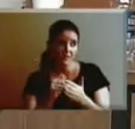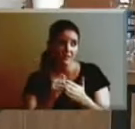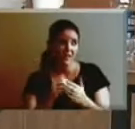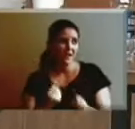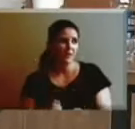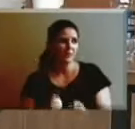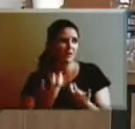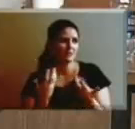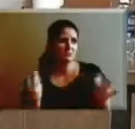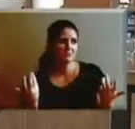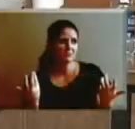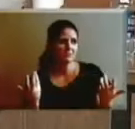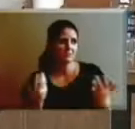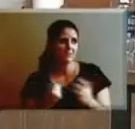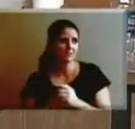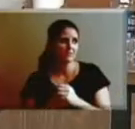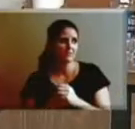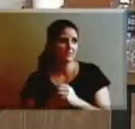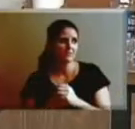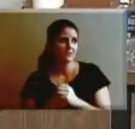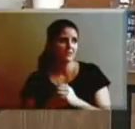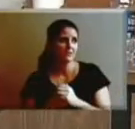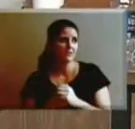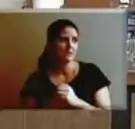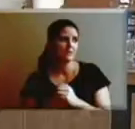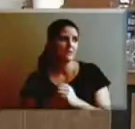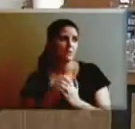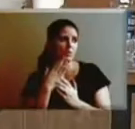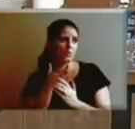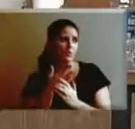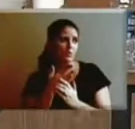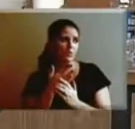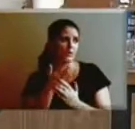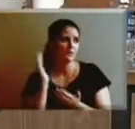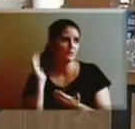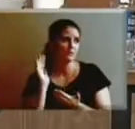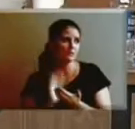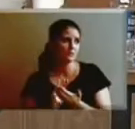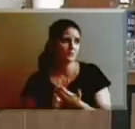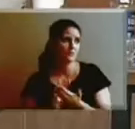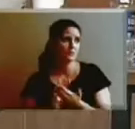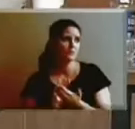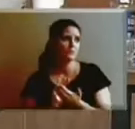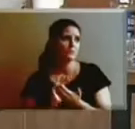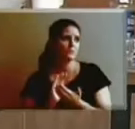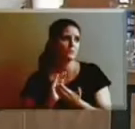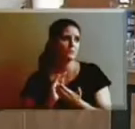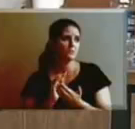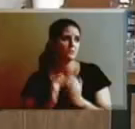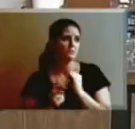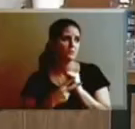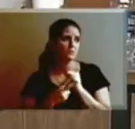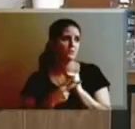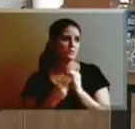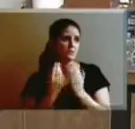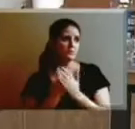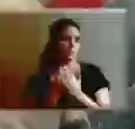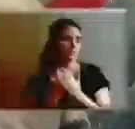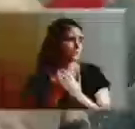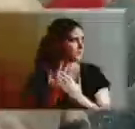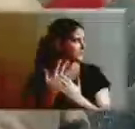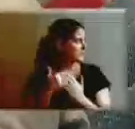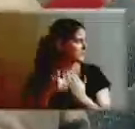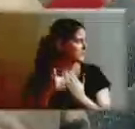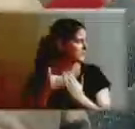what number will the... reserve fund be reduced? It will be reduced $5 million is what we are planning.